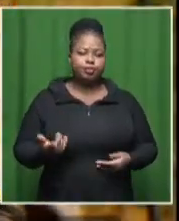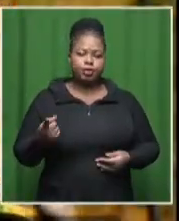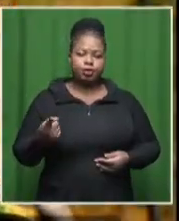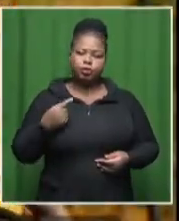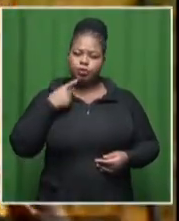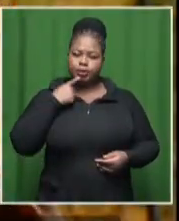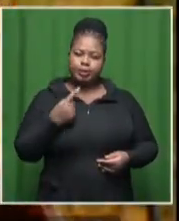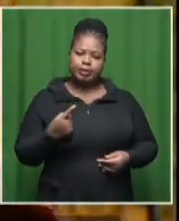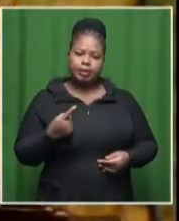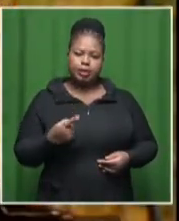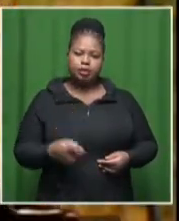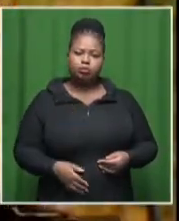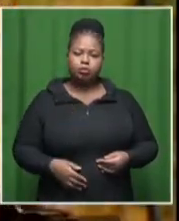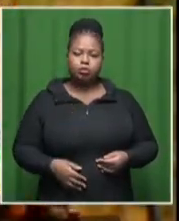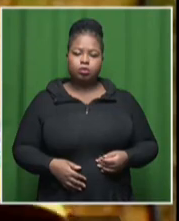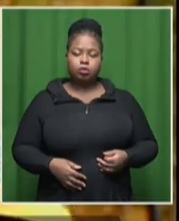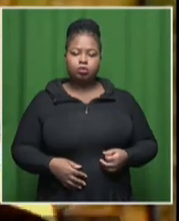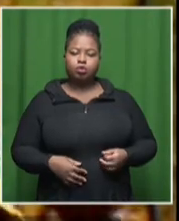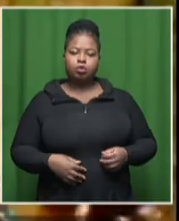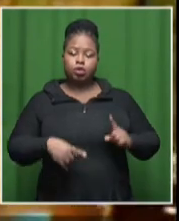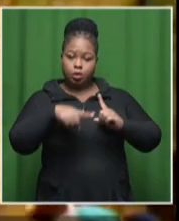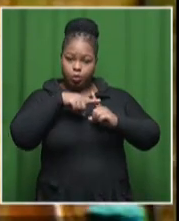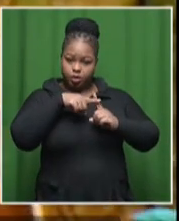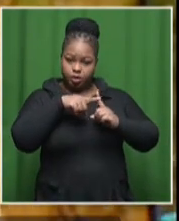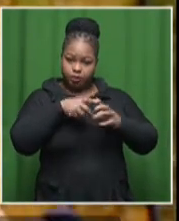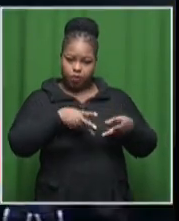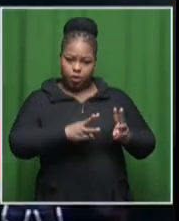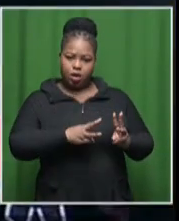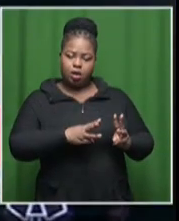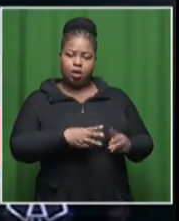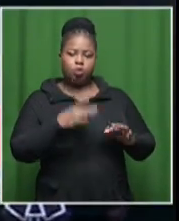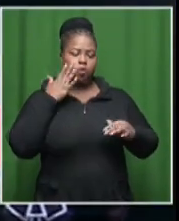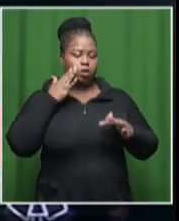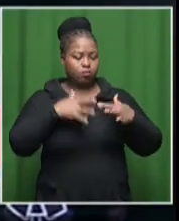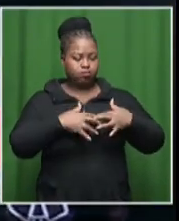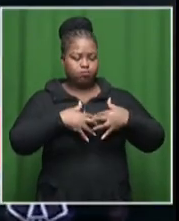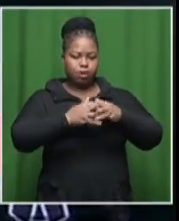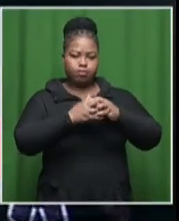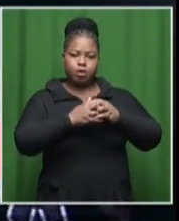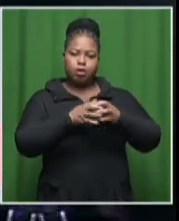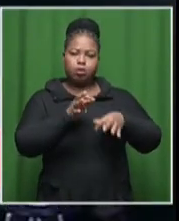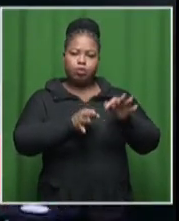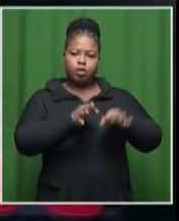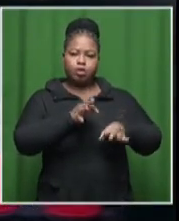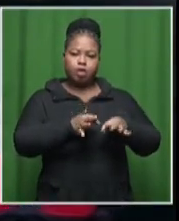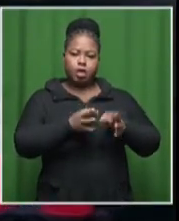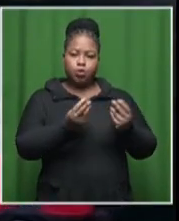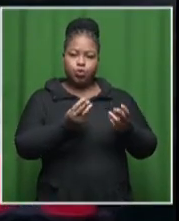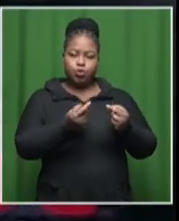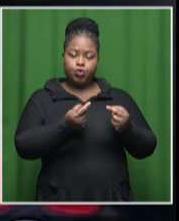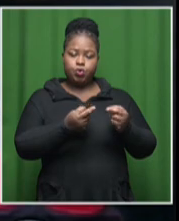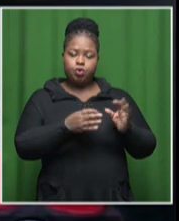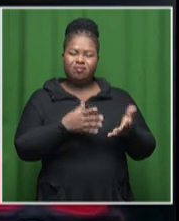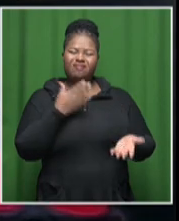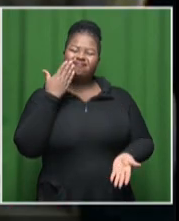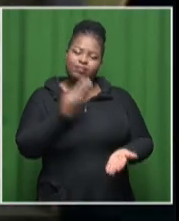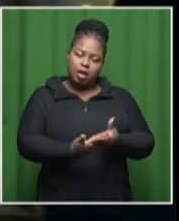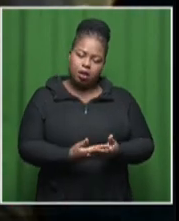say optimistically, this the formation of new parties could lead to